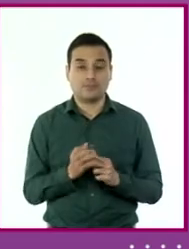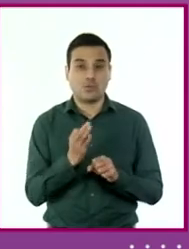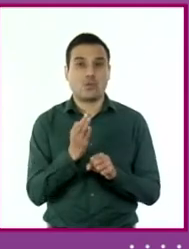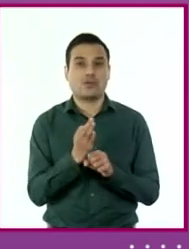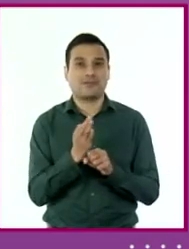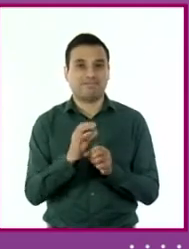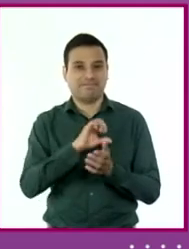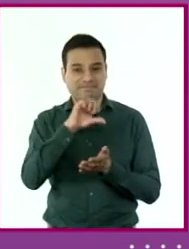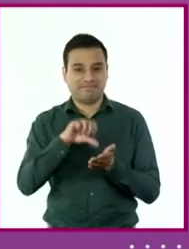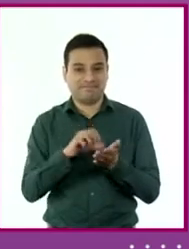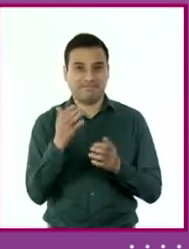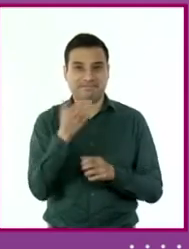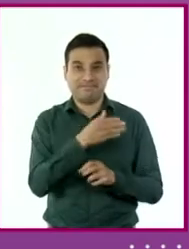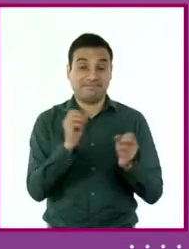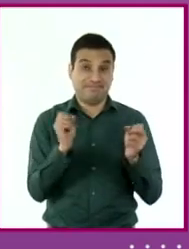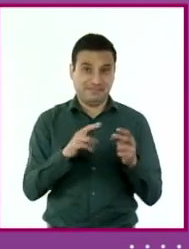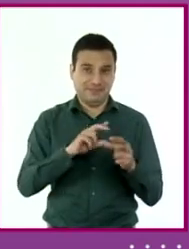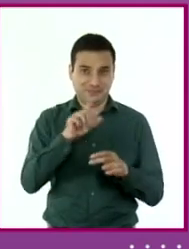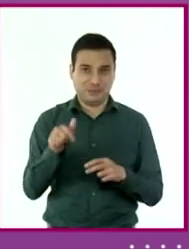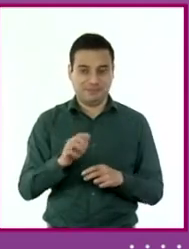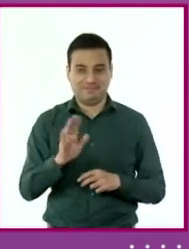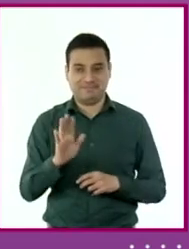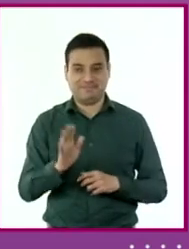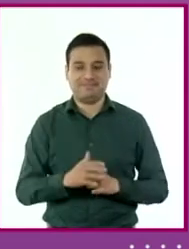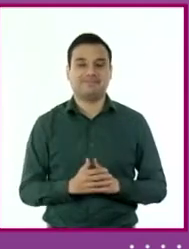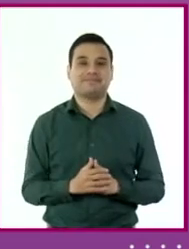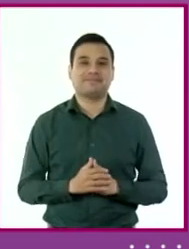centro. Luego nos vemos.